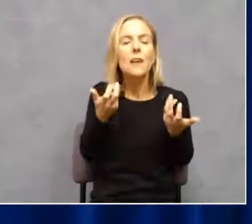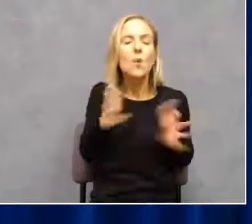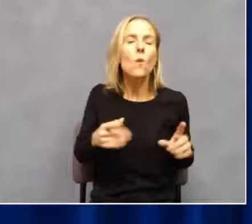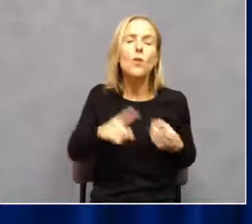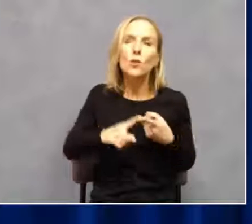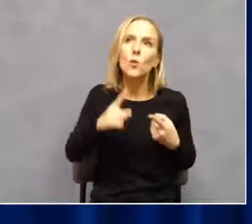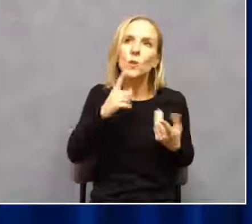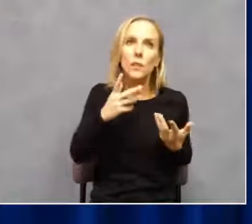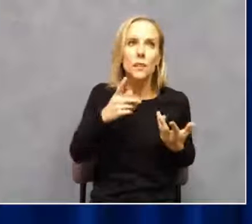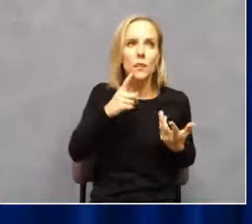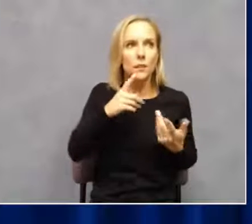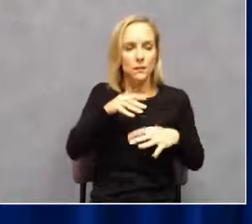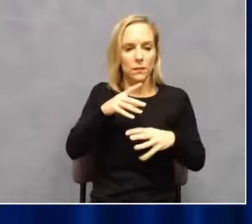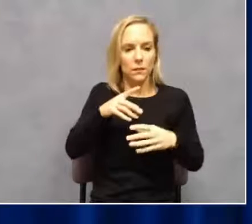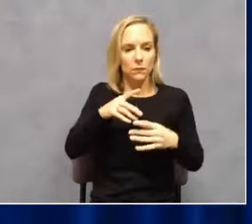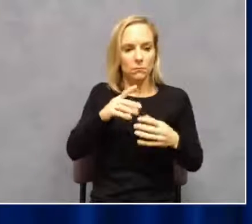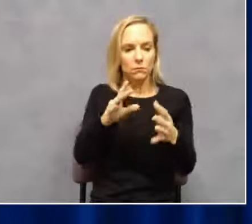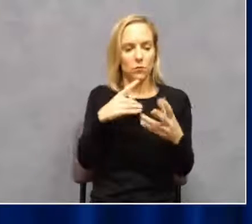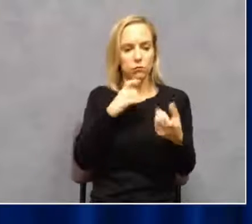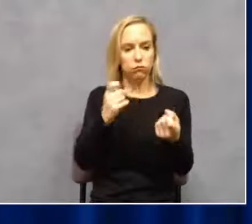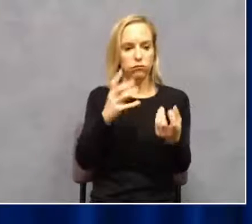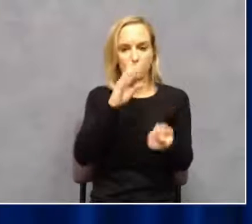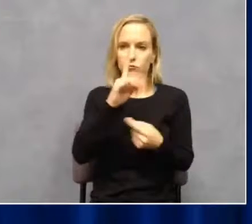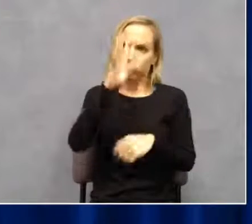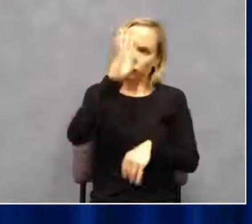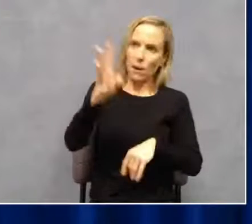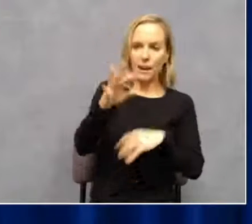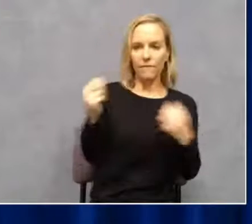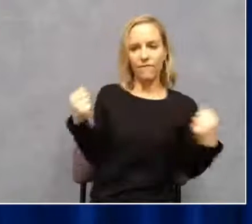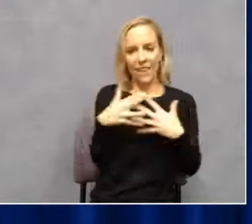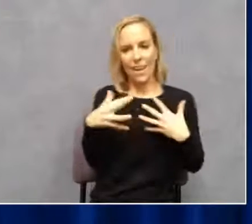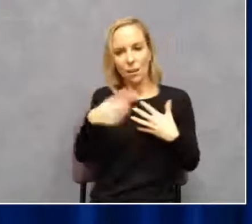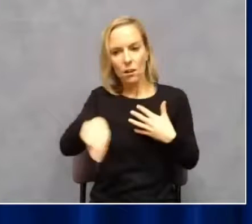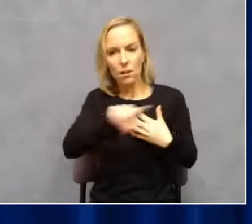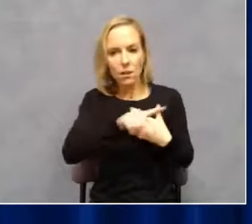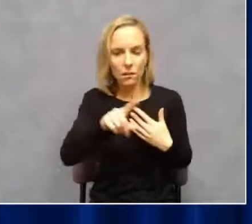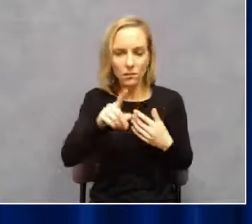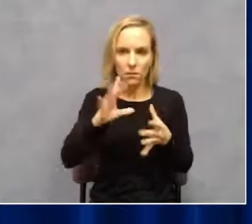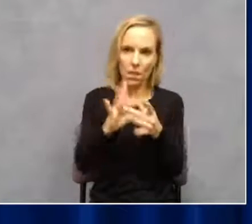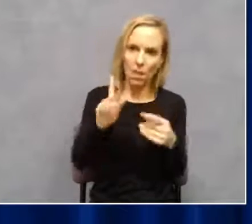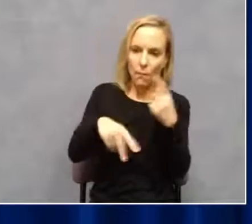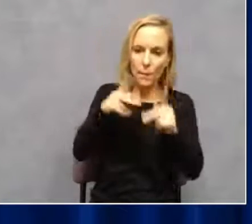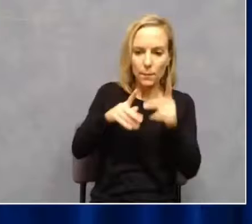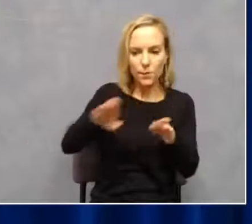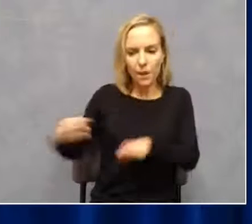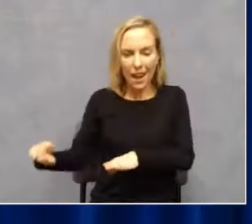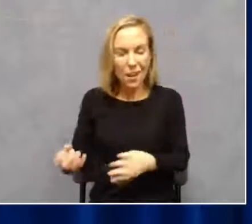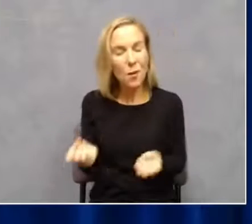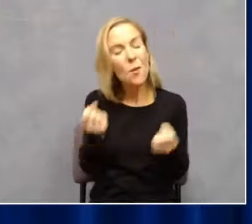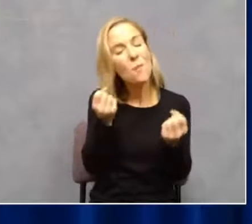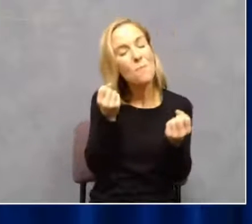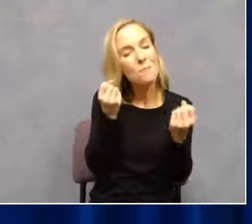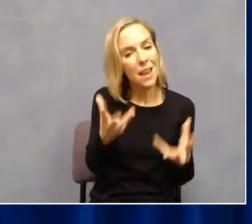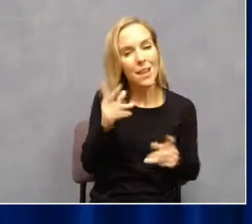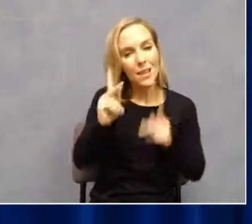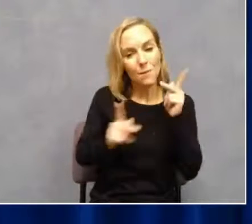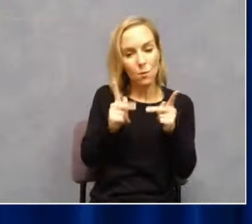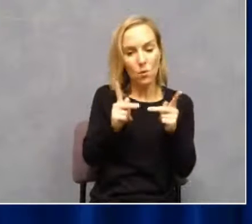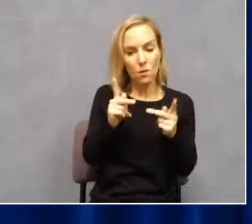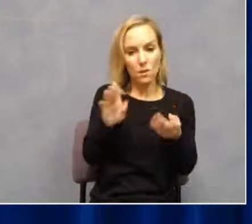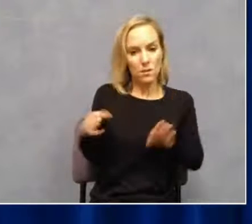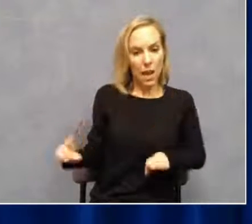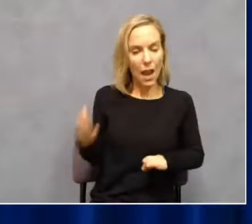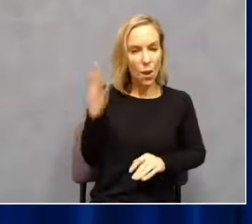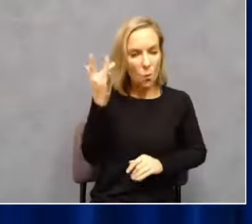fear by talking about the loss of people's lives. A lot of people are paying a price because they have very